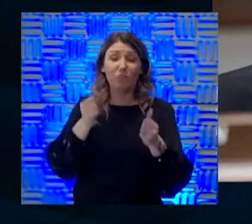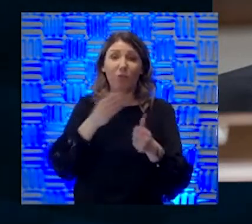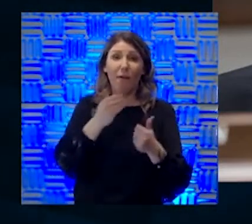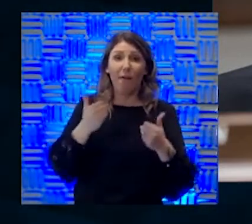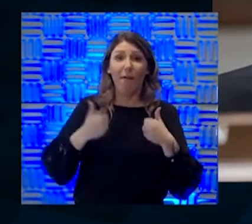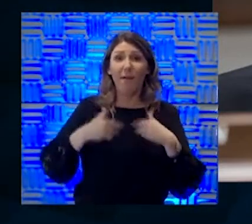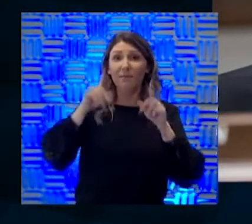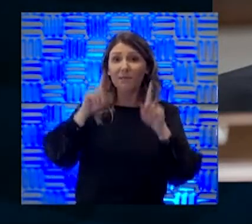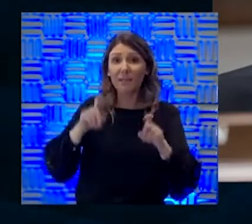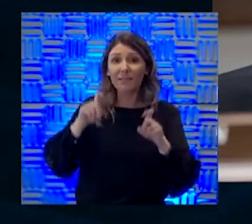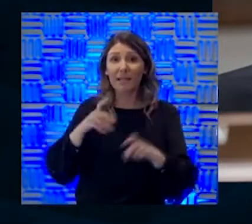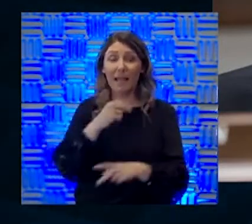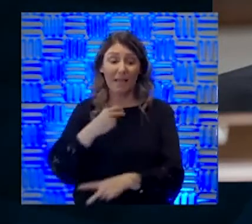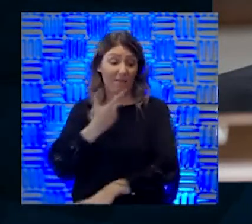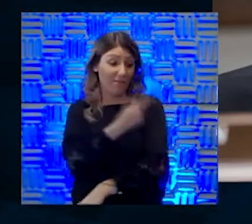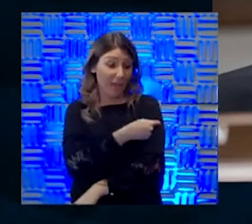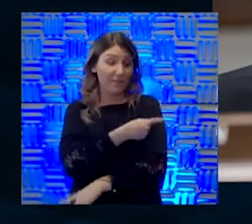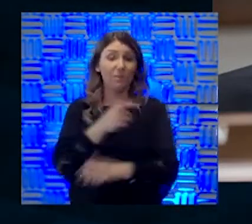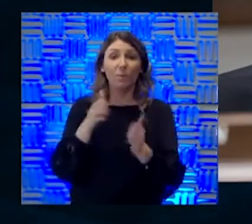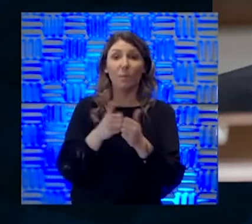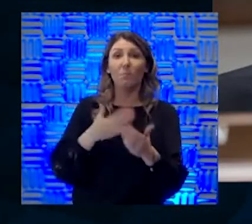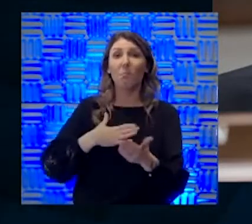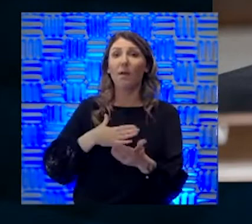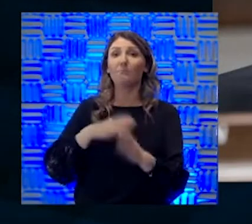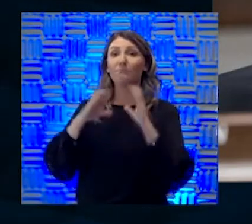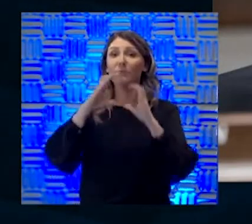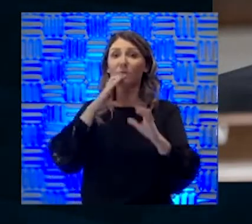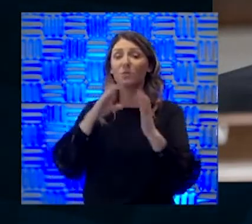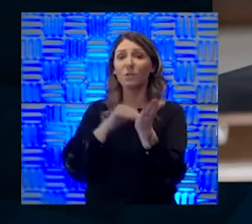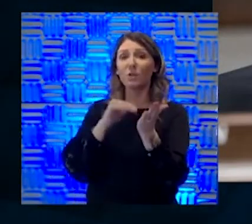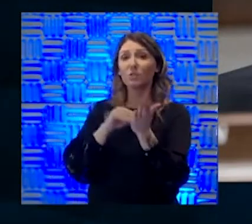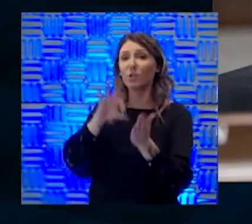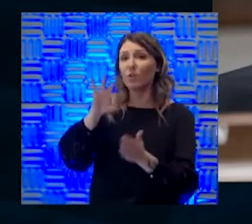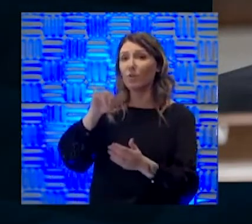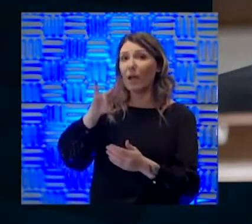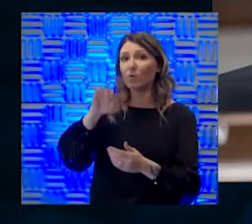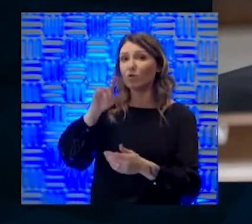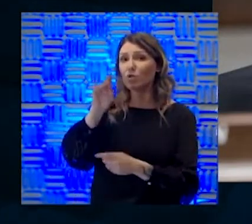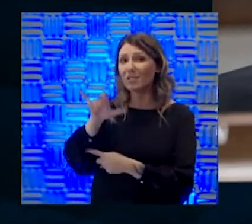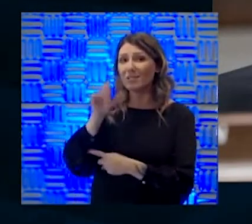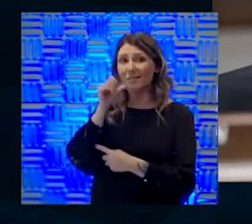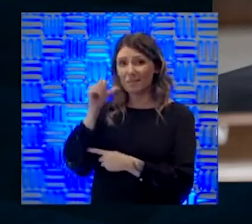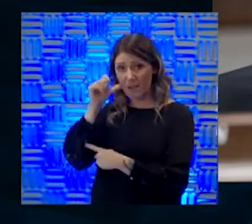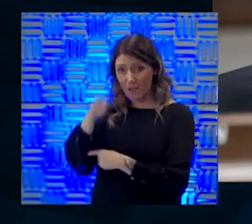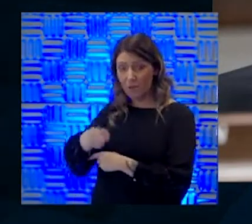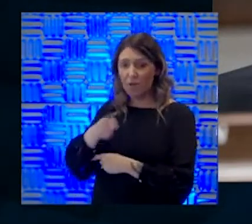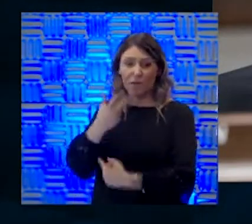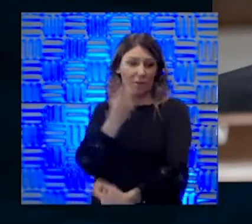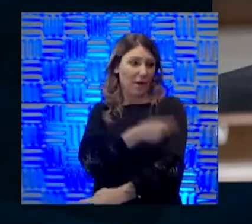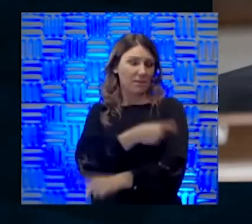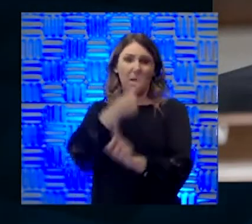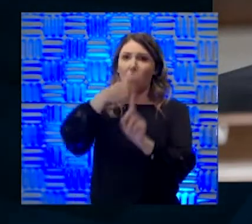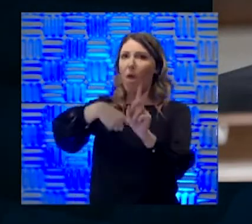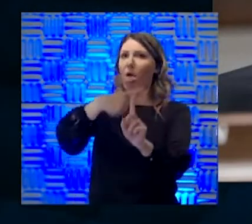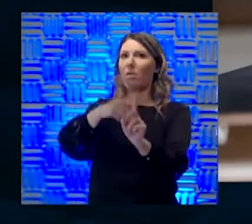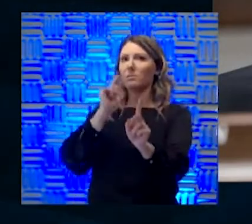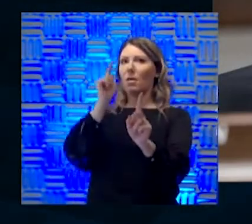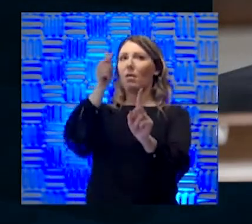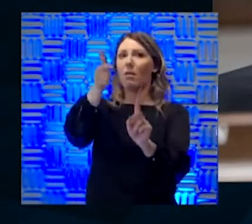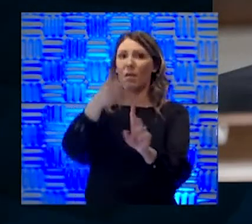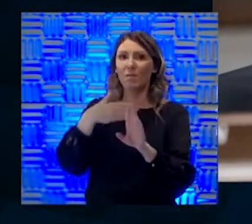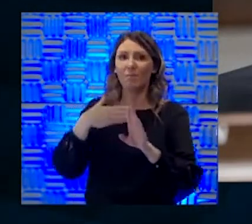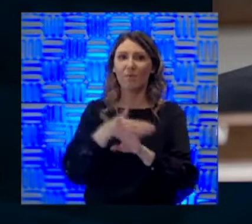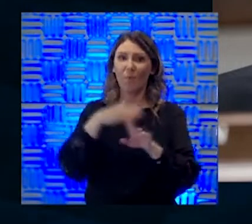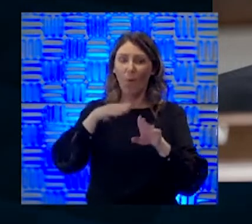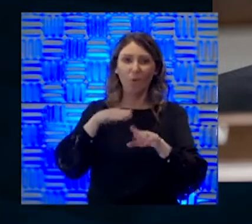vaccines, in my conversation with Dr. Fauci yesterday, vaccines are months away before trials start.